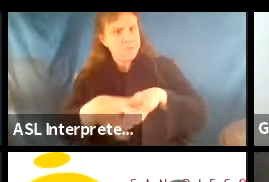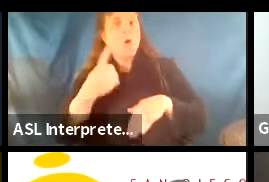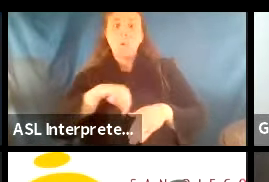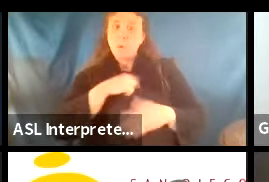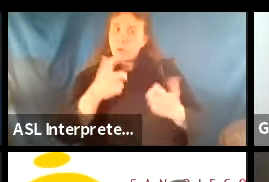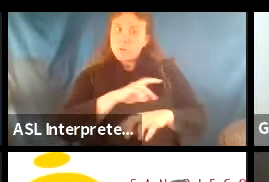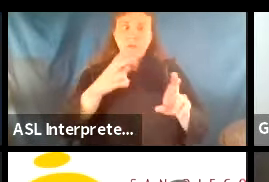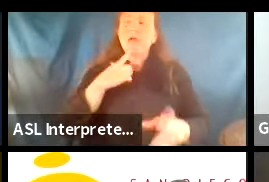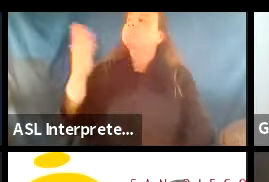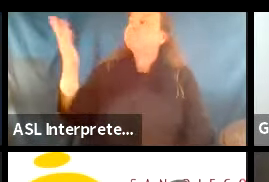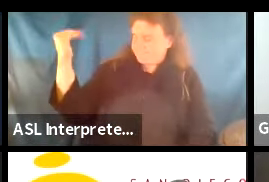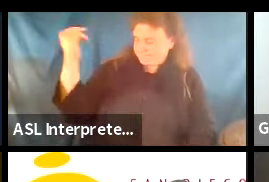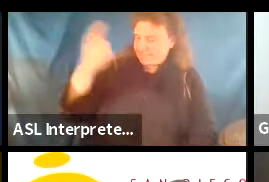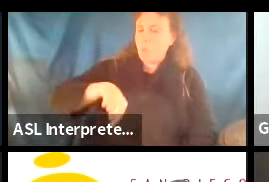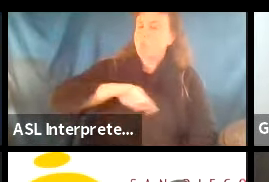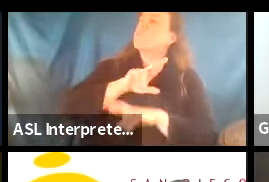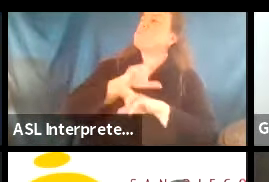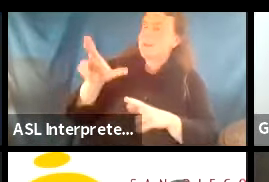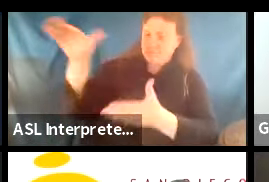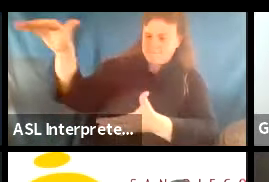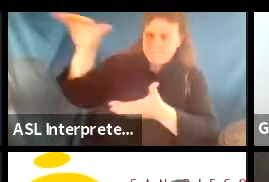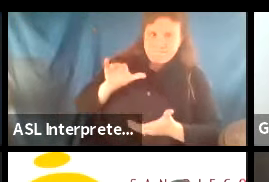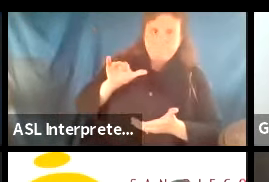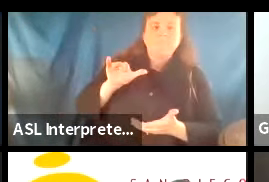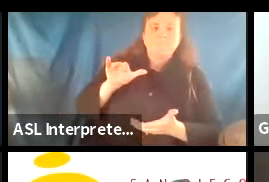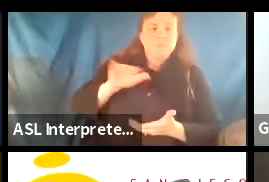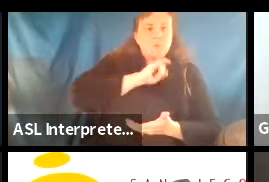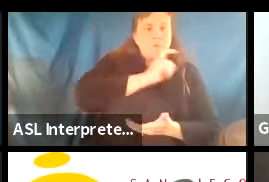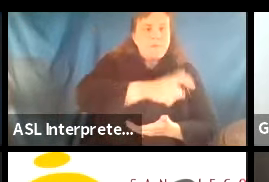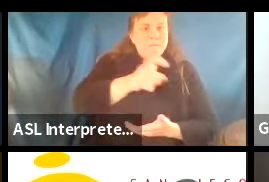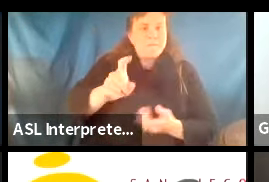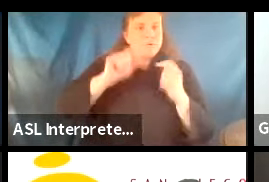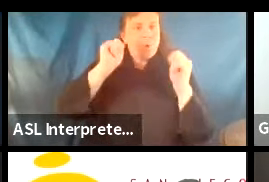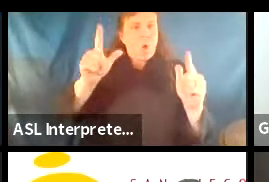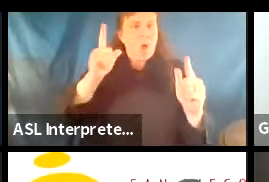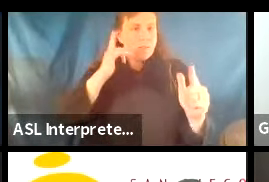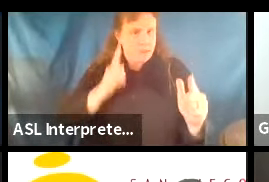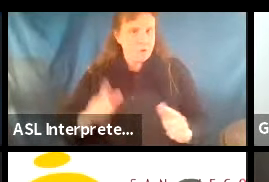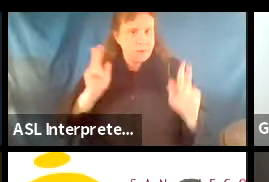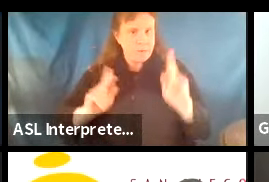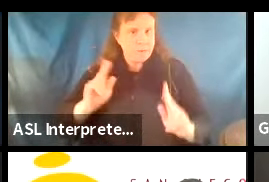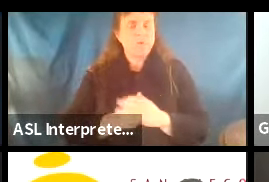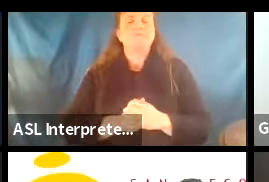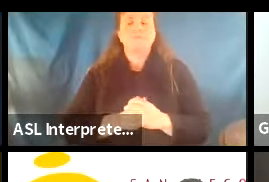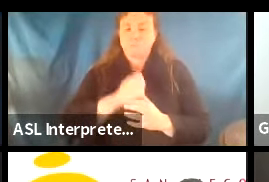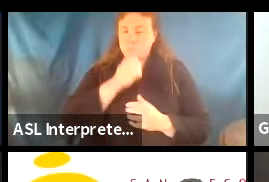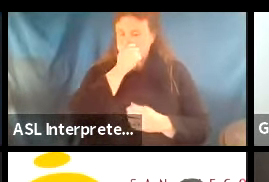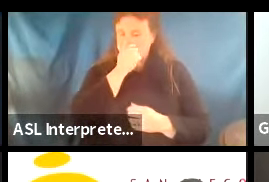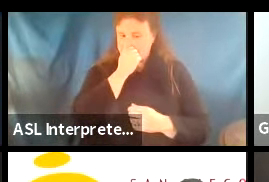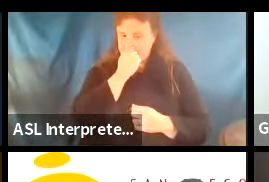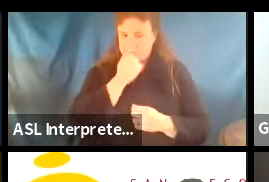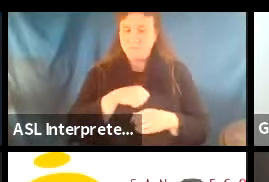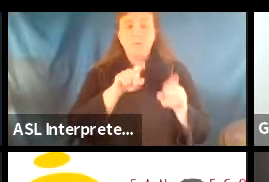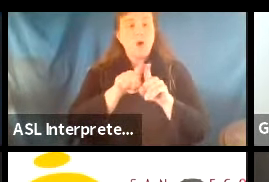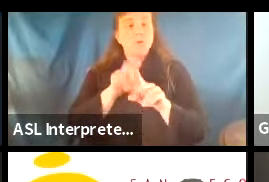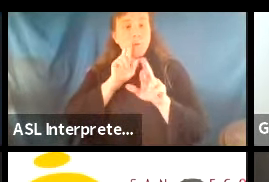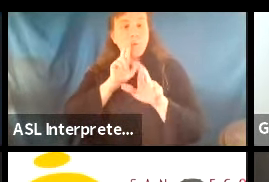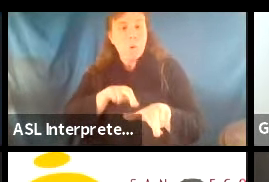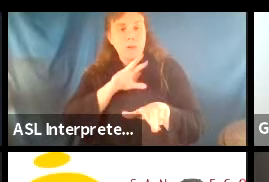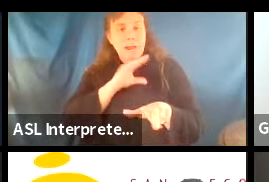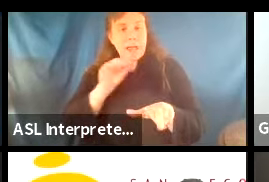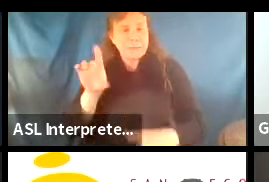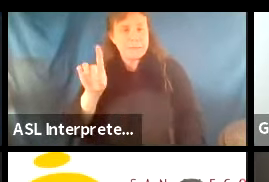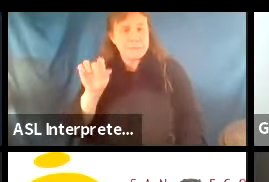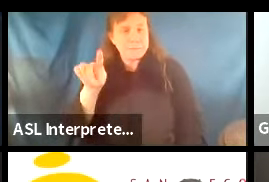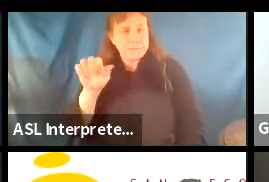can definitely get that into the arms of Californians. The other piece to this is reporting and data. That's something we've been working a lot